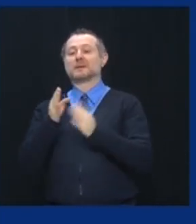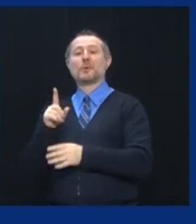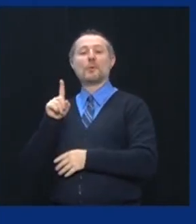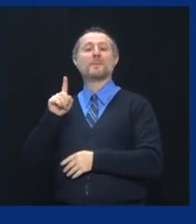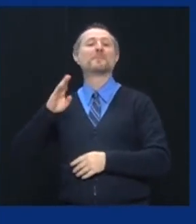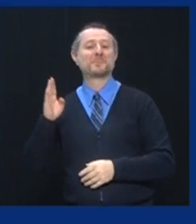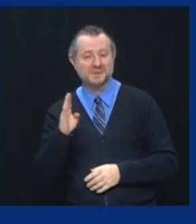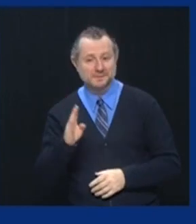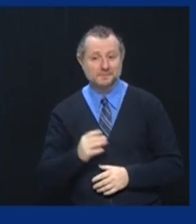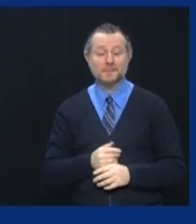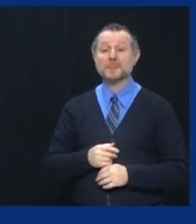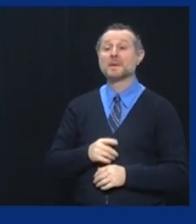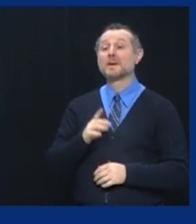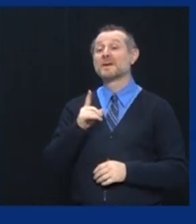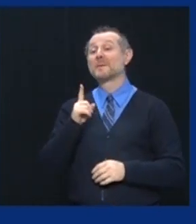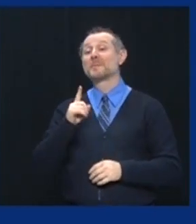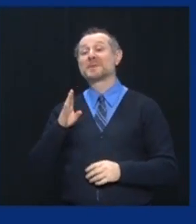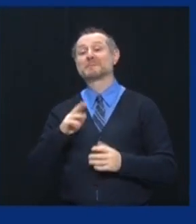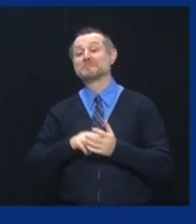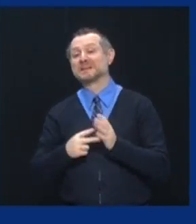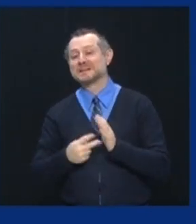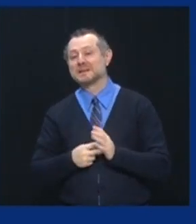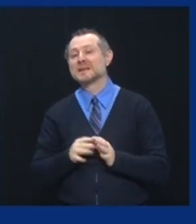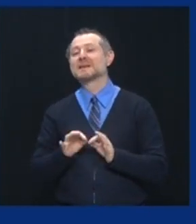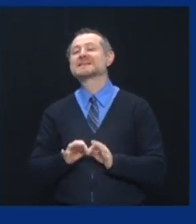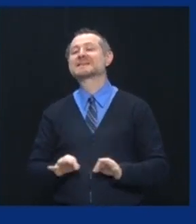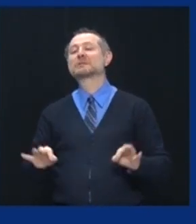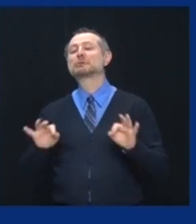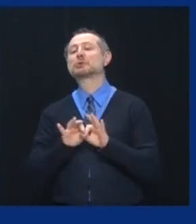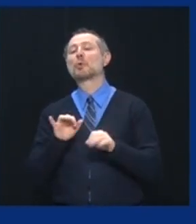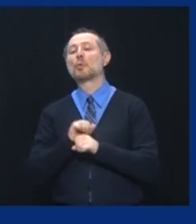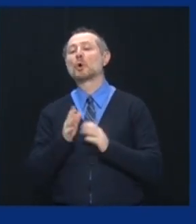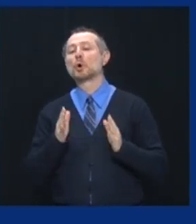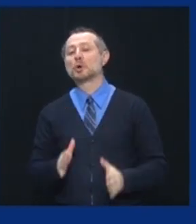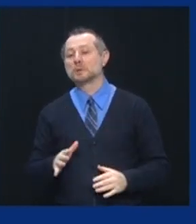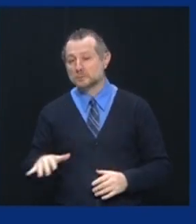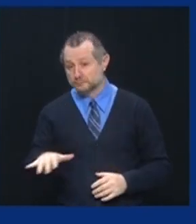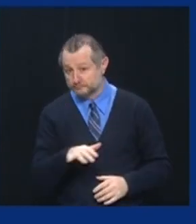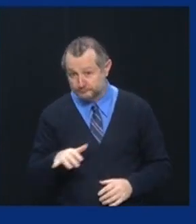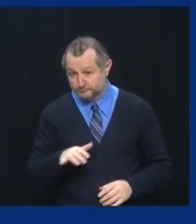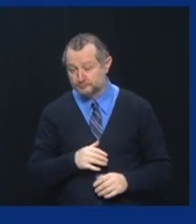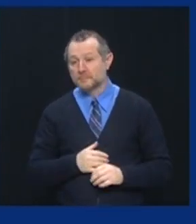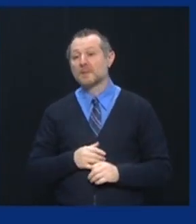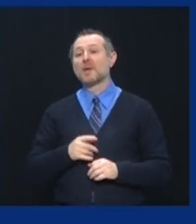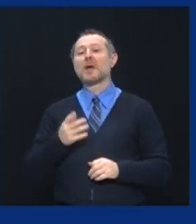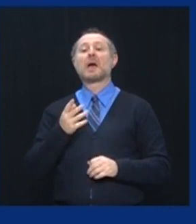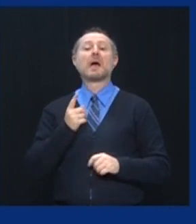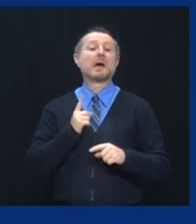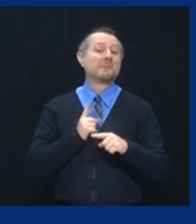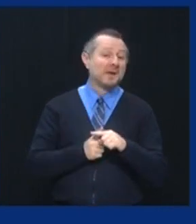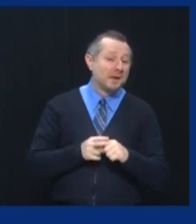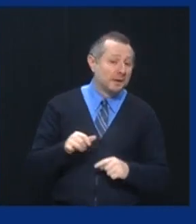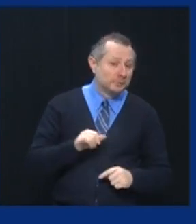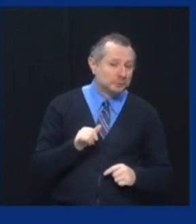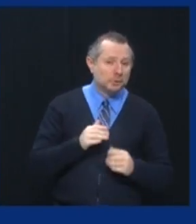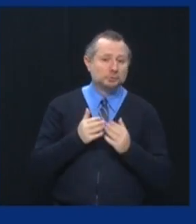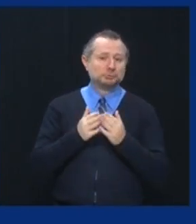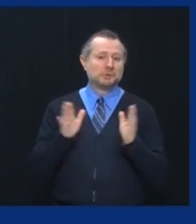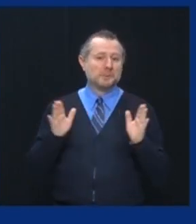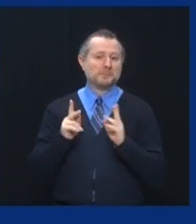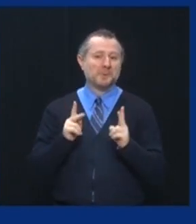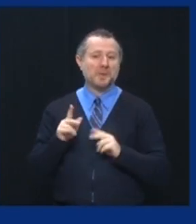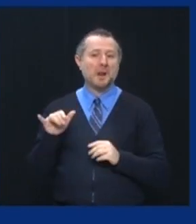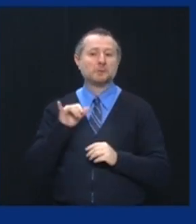1B opens essential workers and general public over 75 years old.